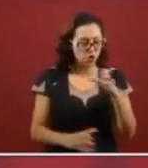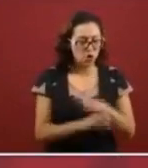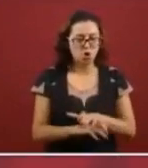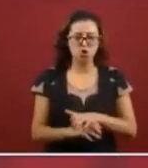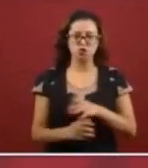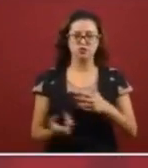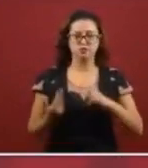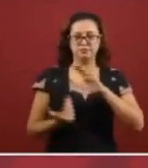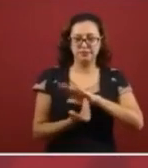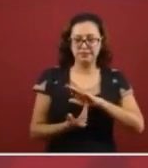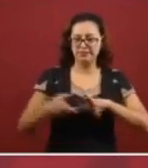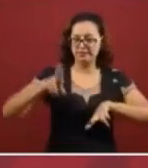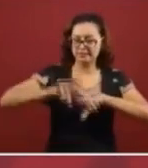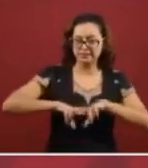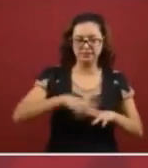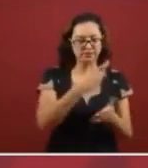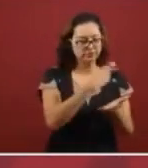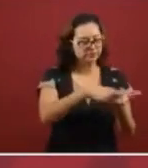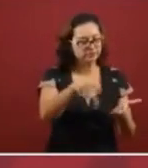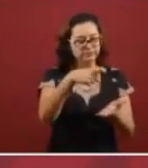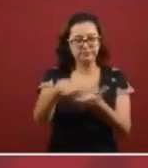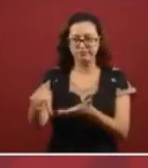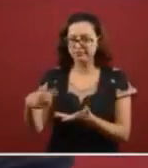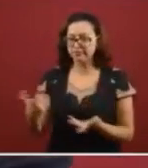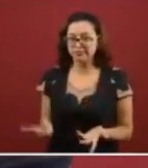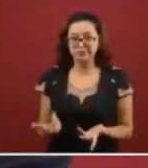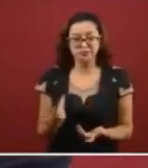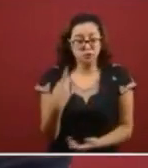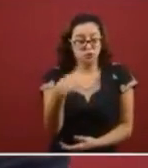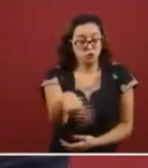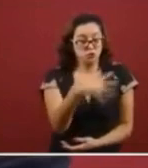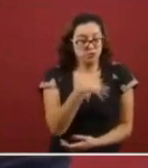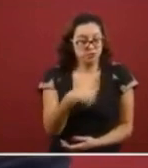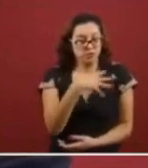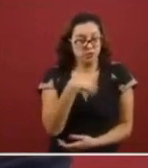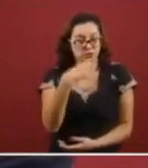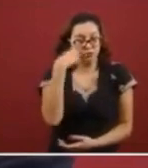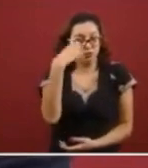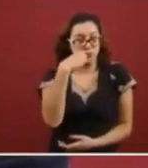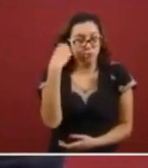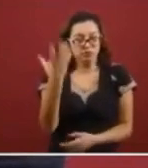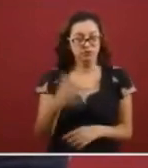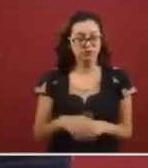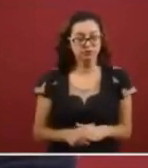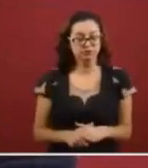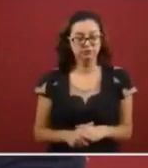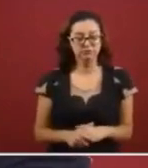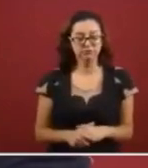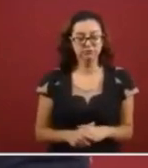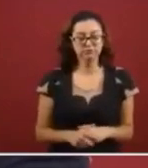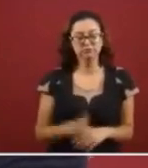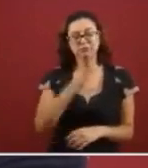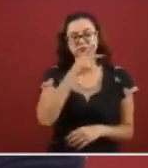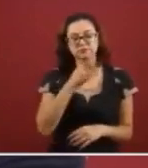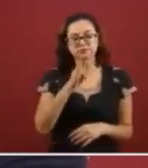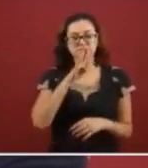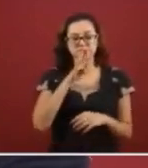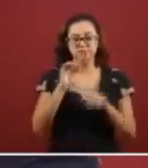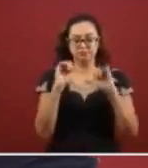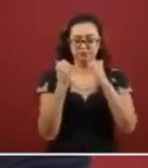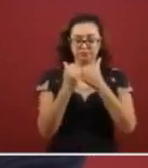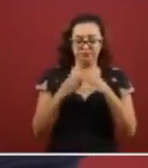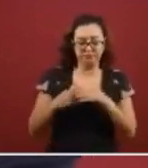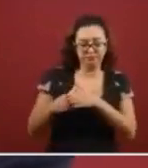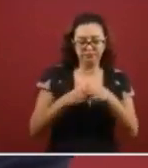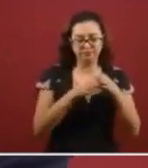to buy the furniture for the schools, so where their own children are studying, and so